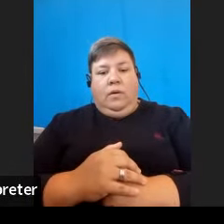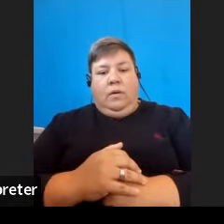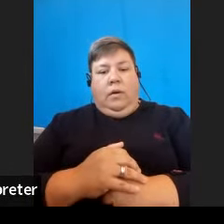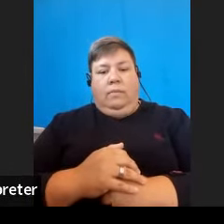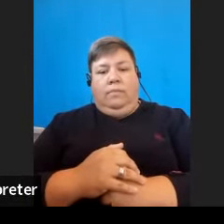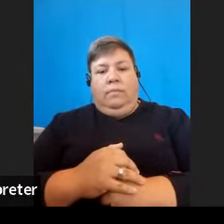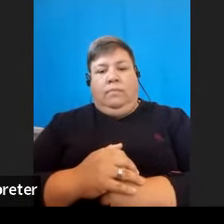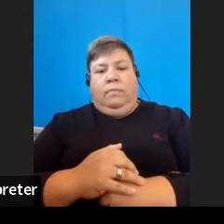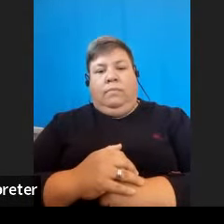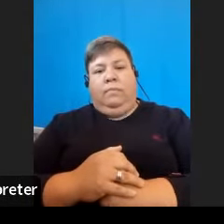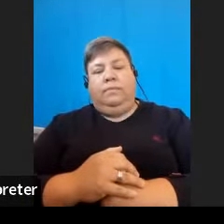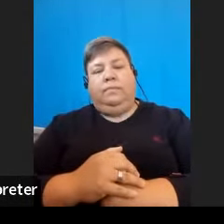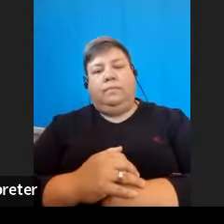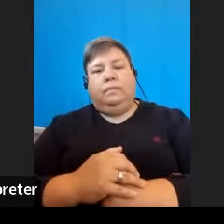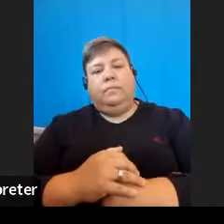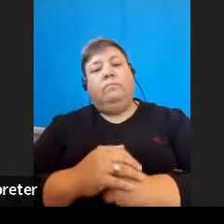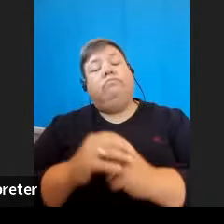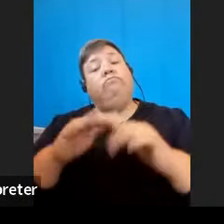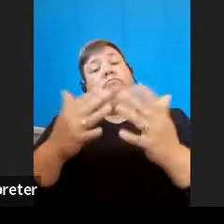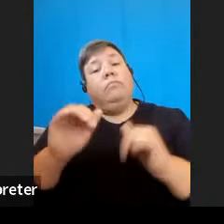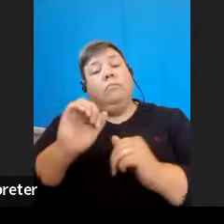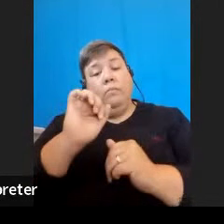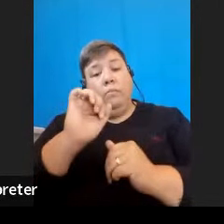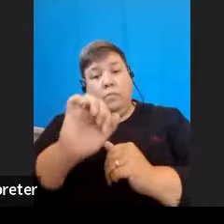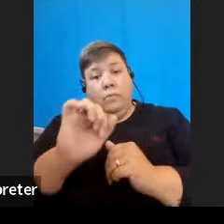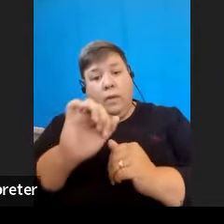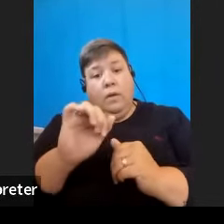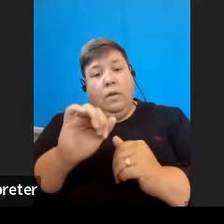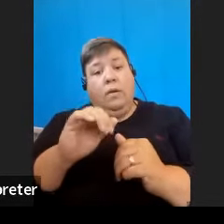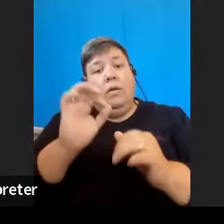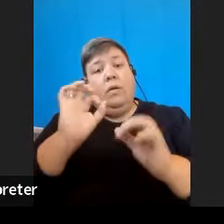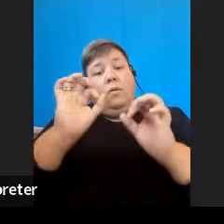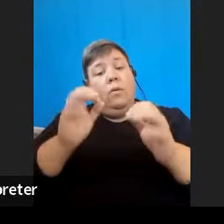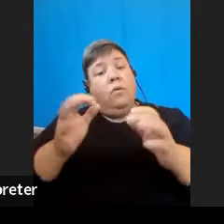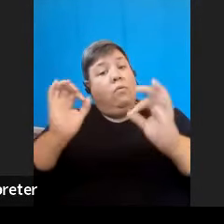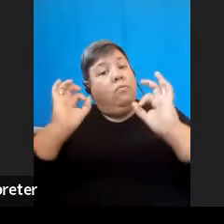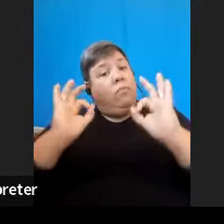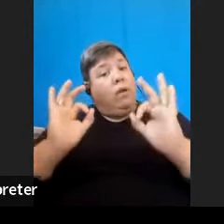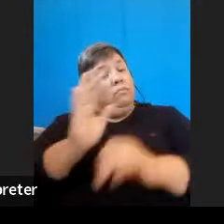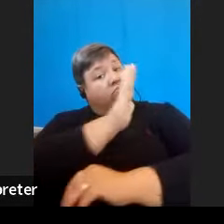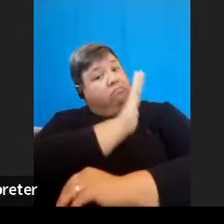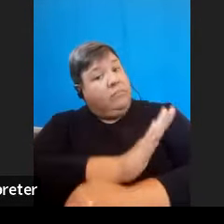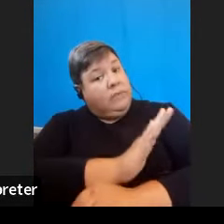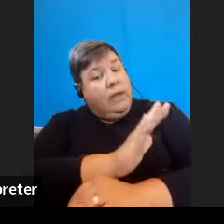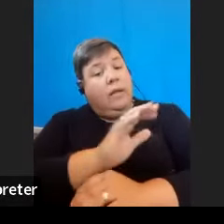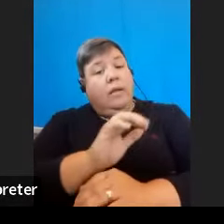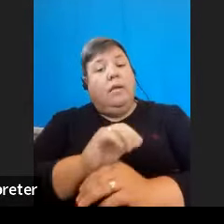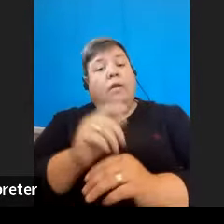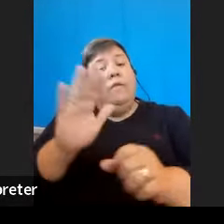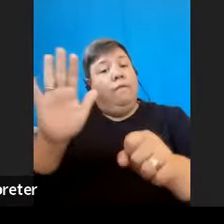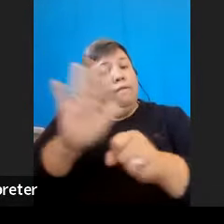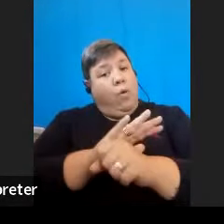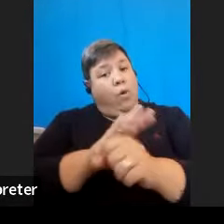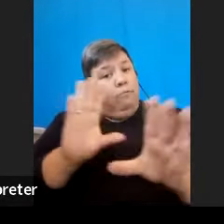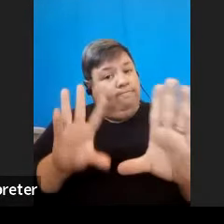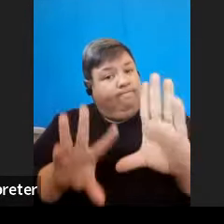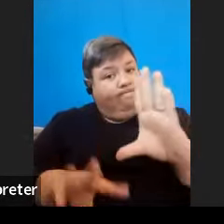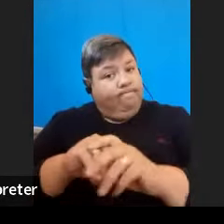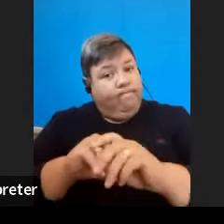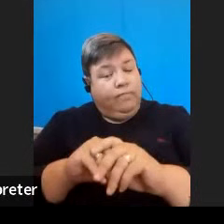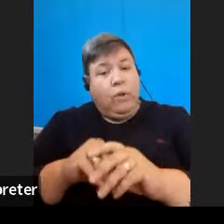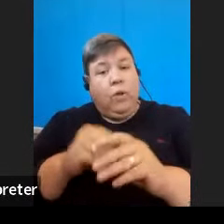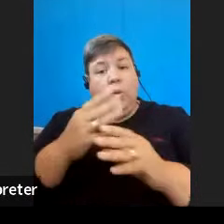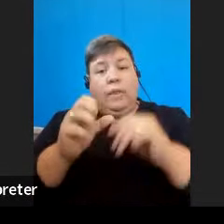journey in order for you to find yourself on the right side and participate fully in the fiscals and